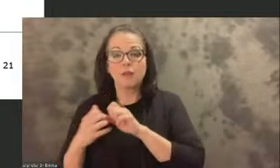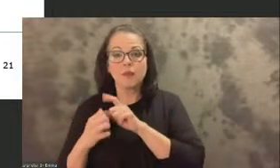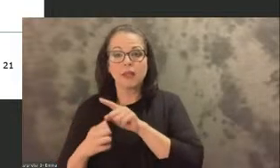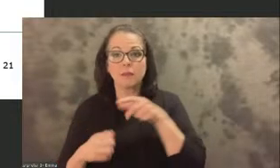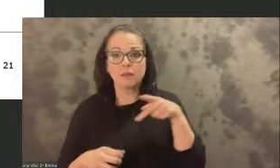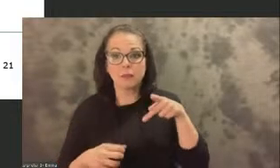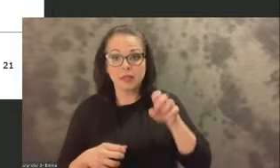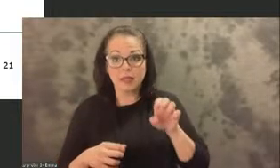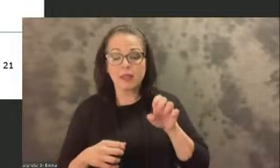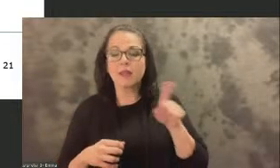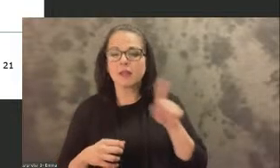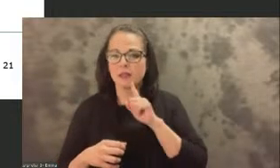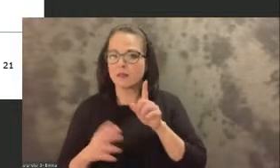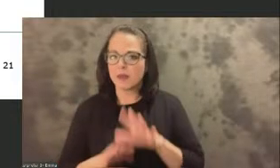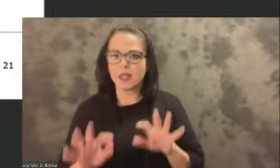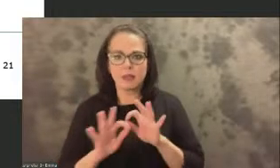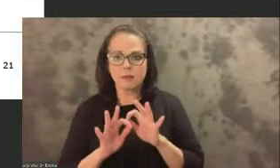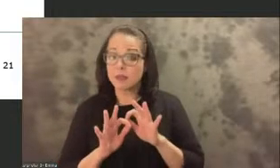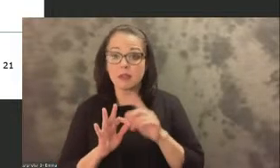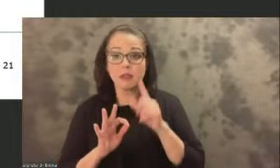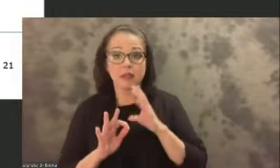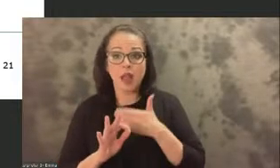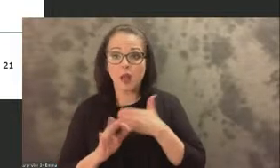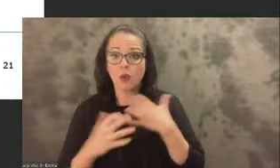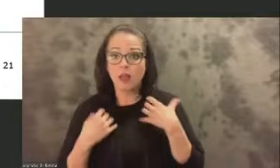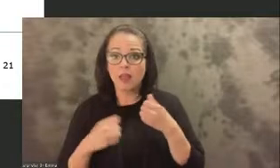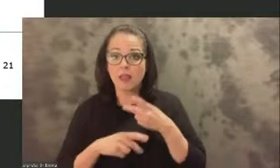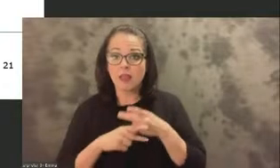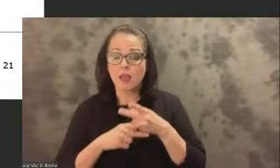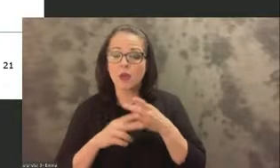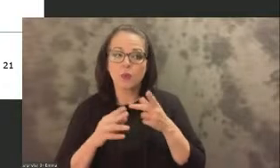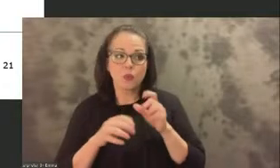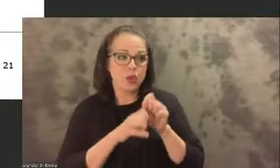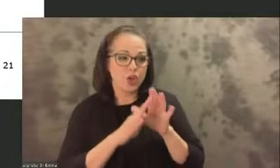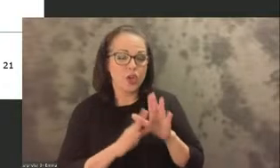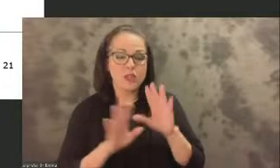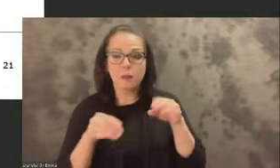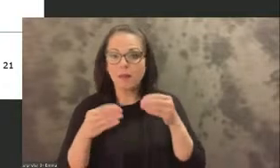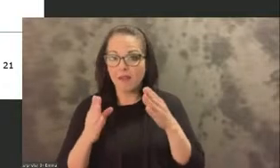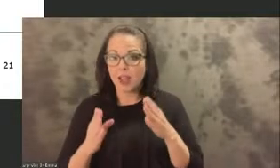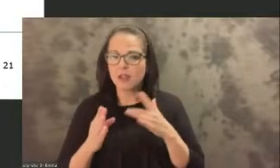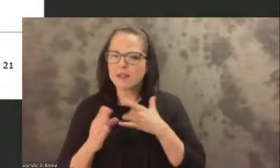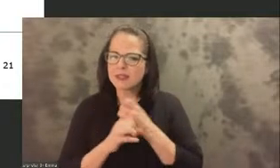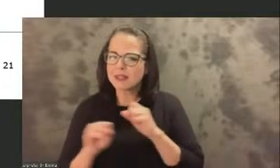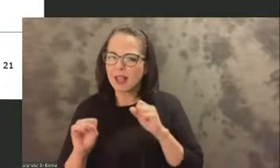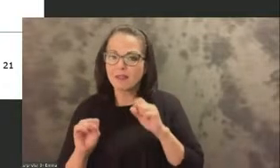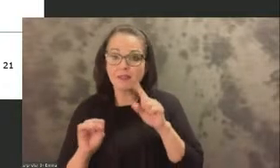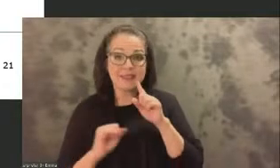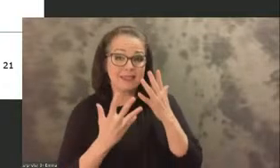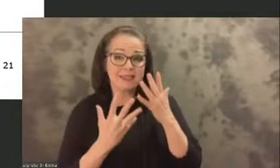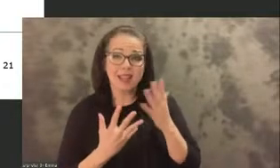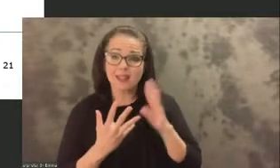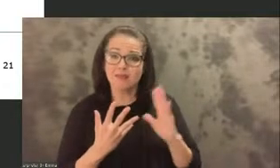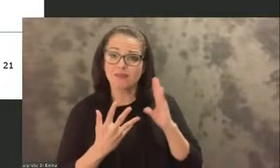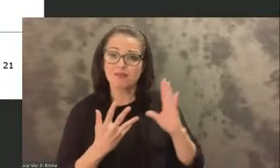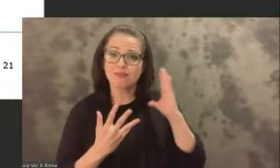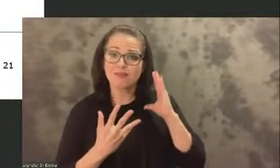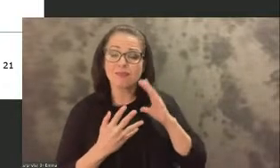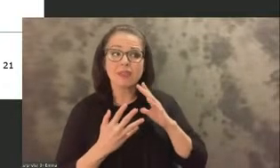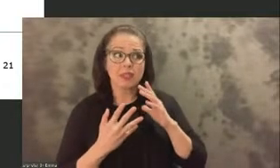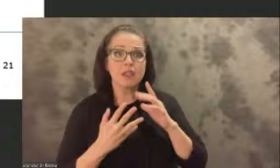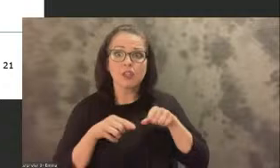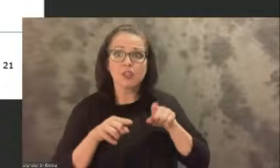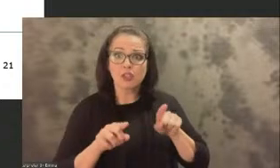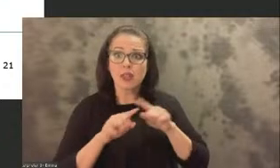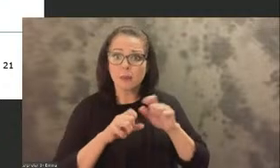PPE. It's imperative that our healthcare workers, providers, and essential workers feel safe. Sadly, early on in the pandemic, to provide